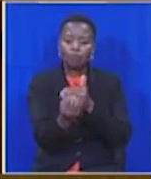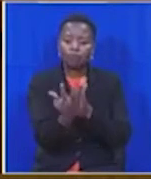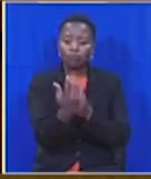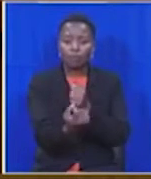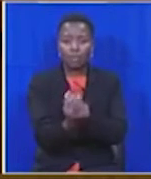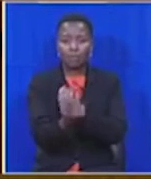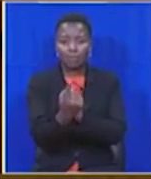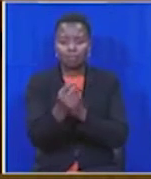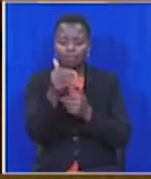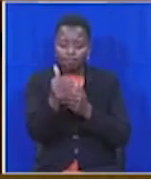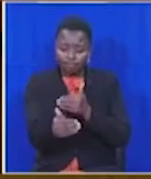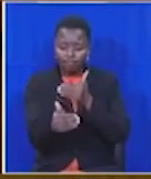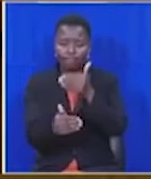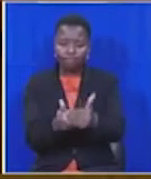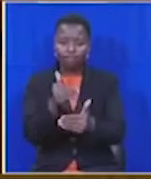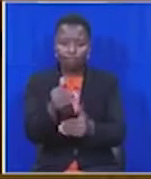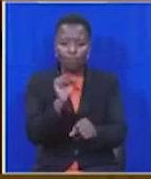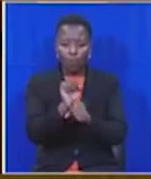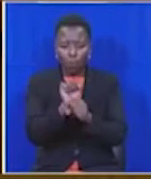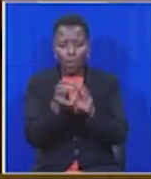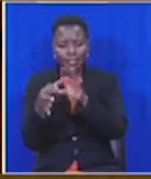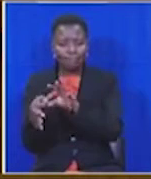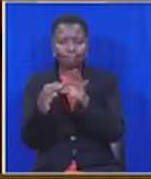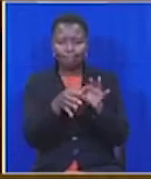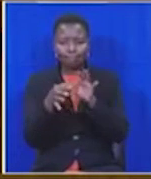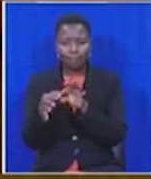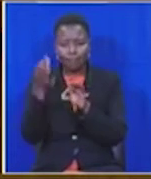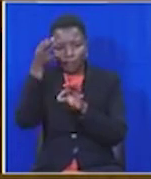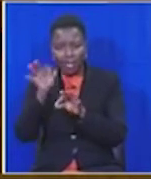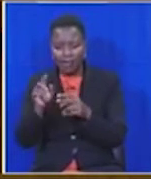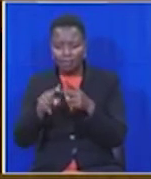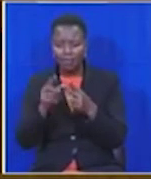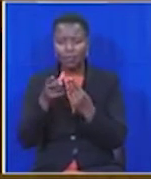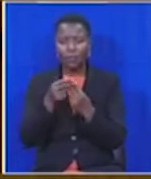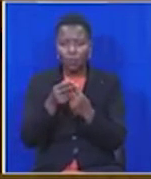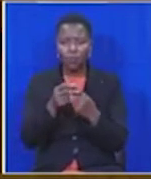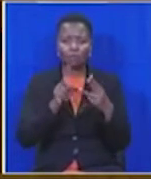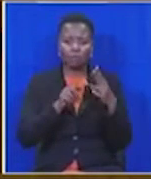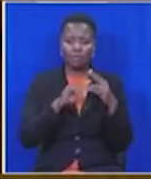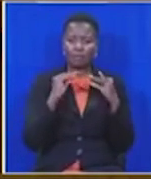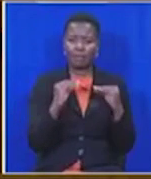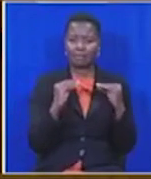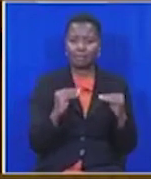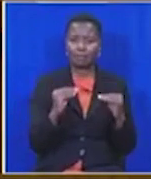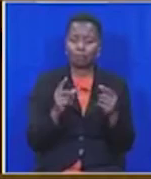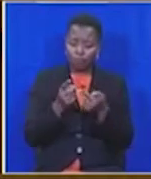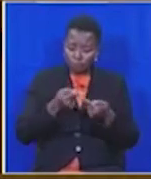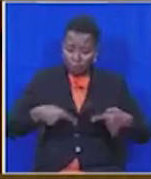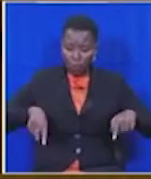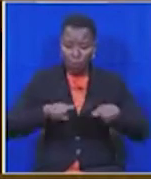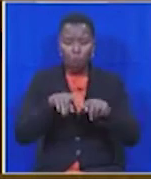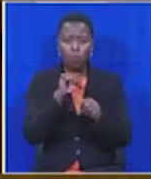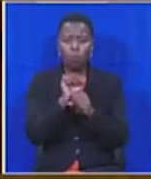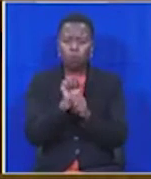step, building unity in action among government, business and labour, using our total resources to build sufficient